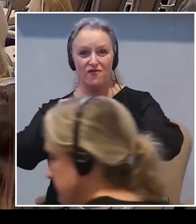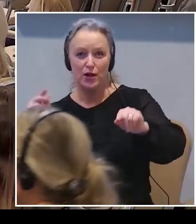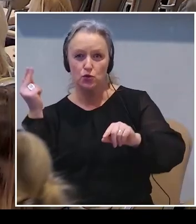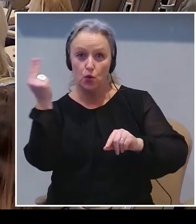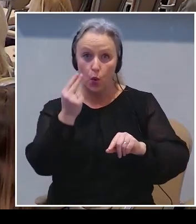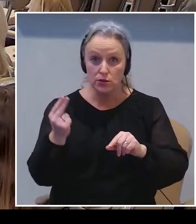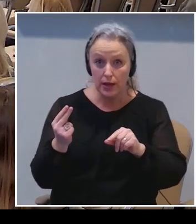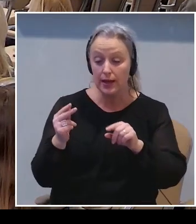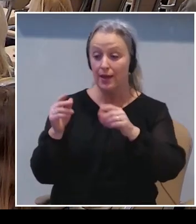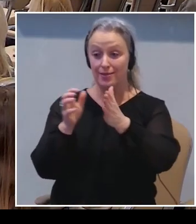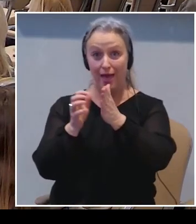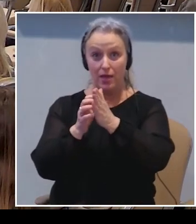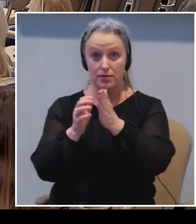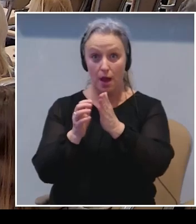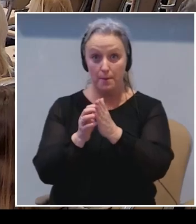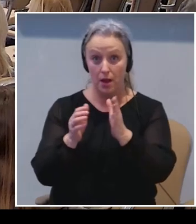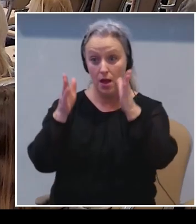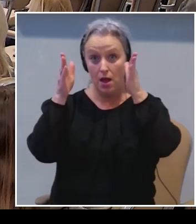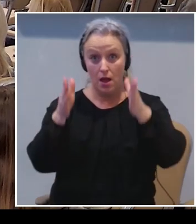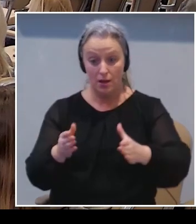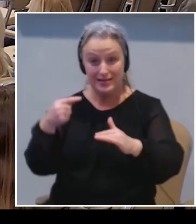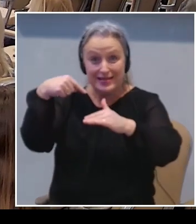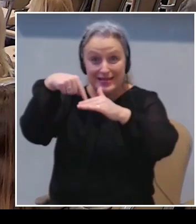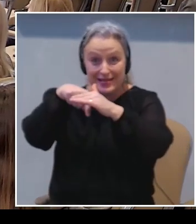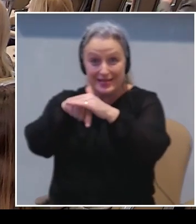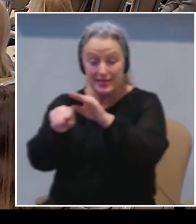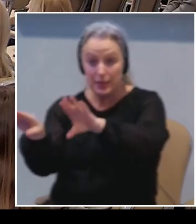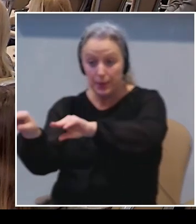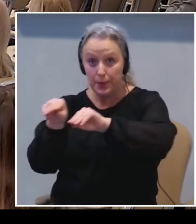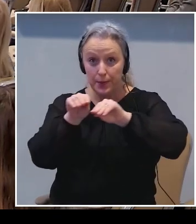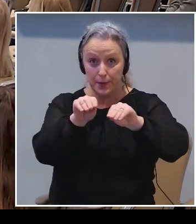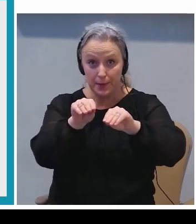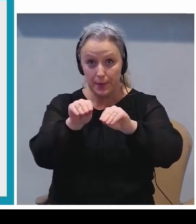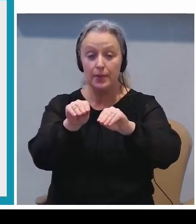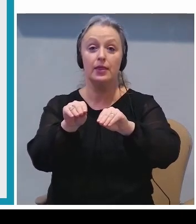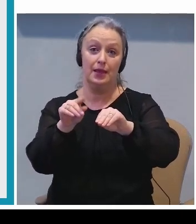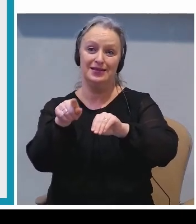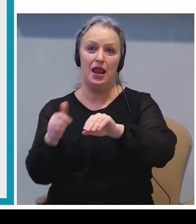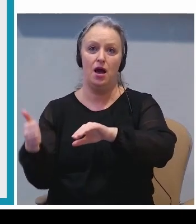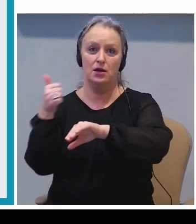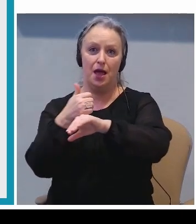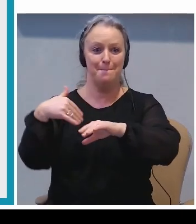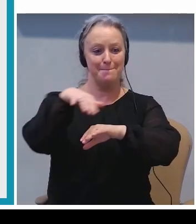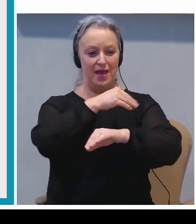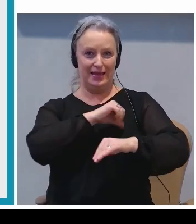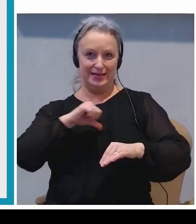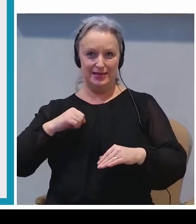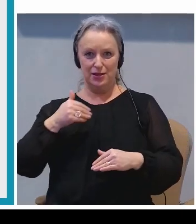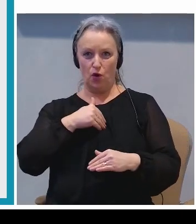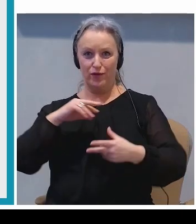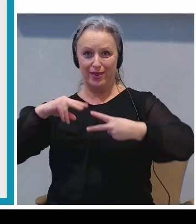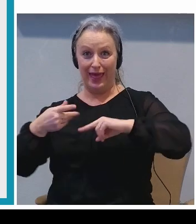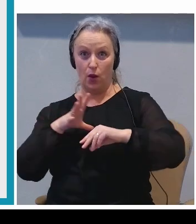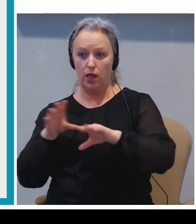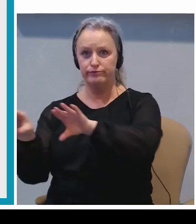sisestamise So asemel here's the virus going into siirdame you, and patsiendile down at the meie bottom is the soovitud virus structure. geenid. So what we Ja do in the